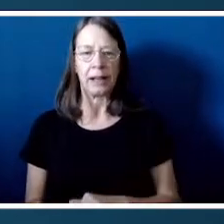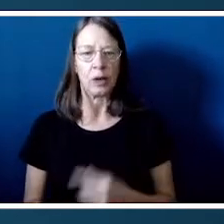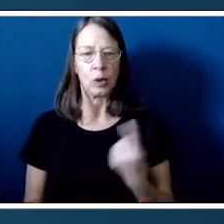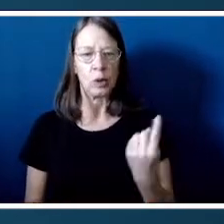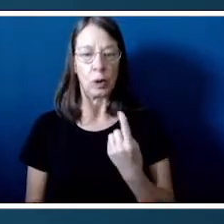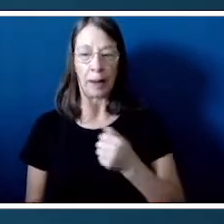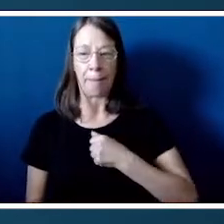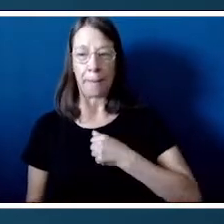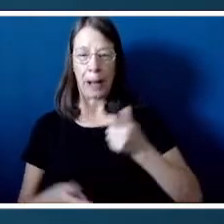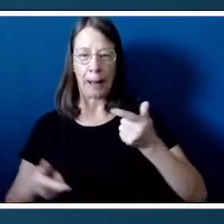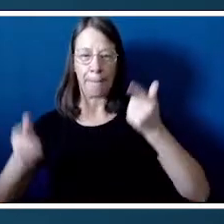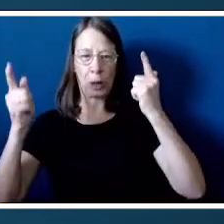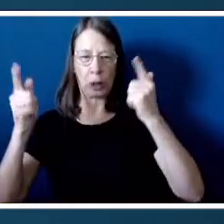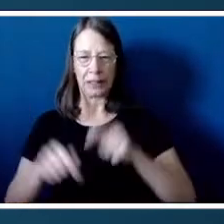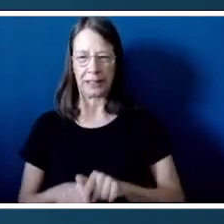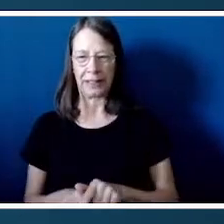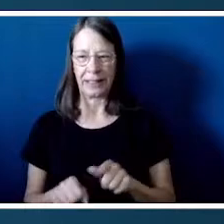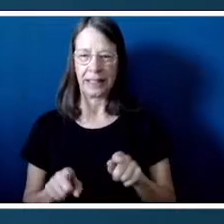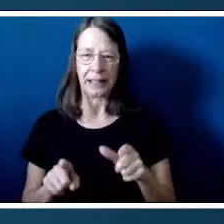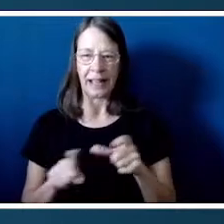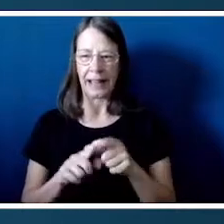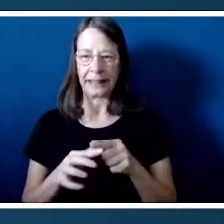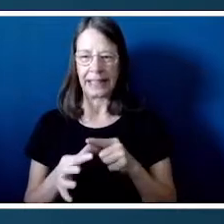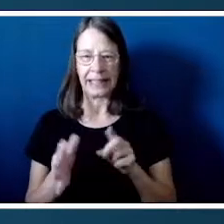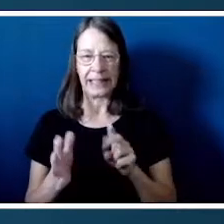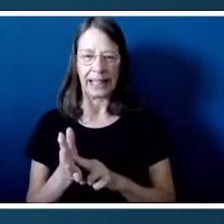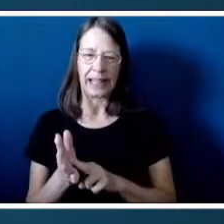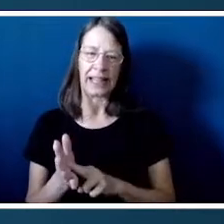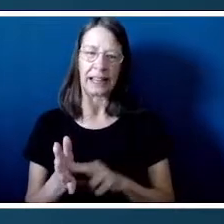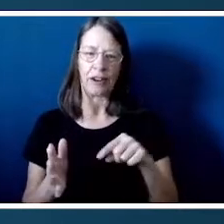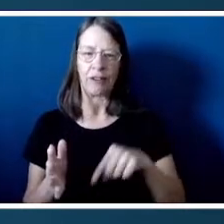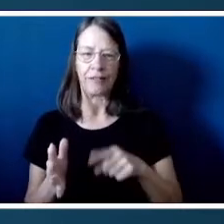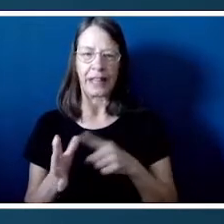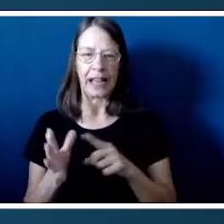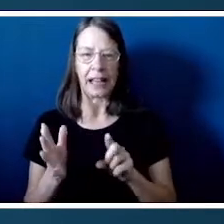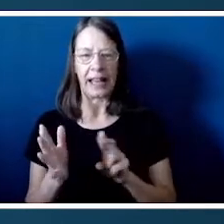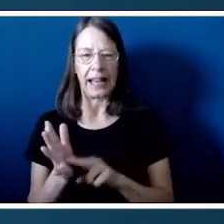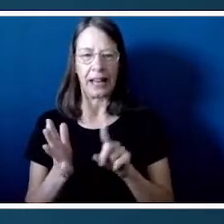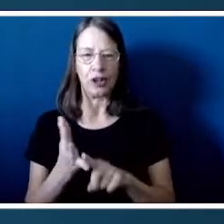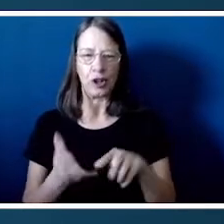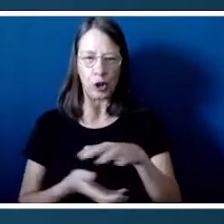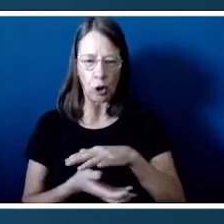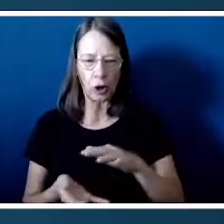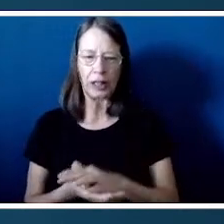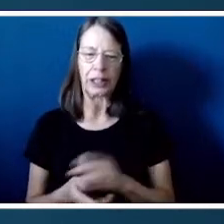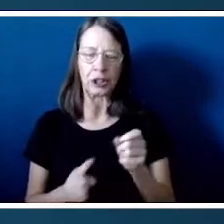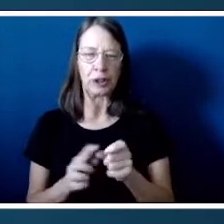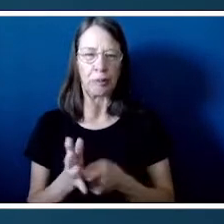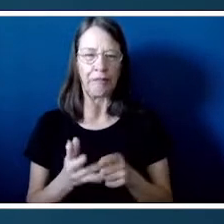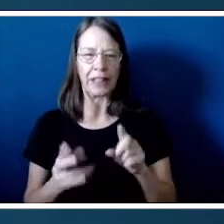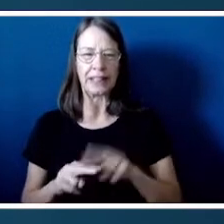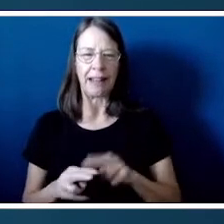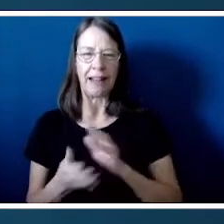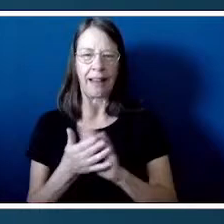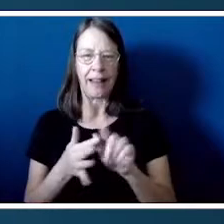boss and the Dean of the ANU's College of Asia and the Pacific, Professor Helen Sullivan. Thank you, Helen. Cheers.